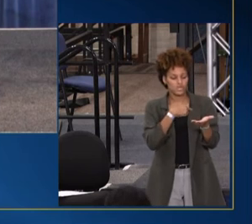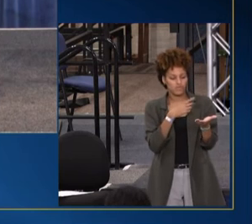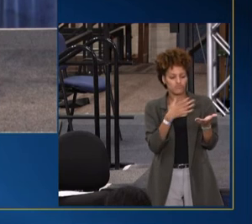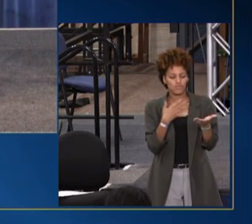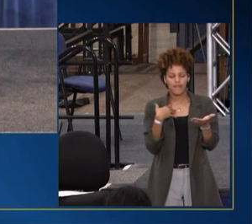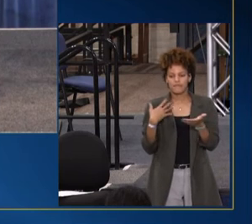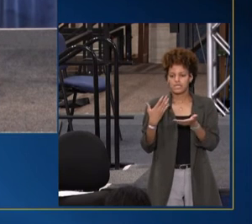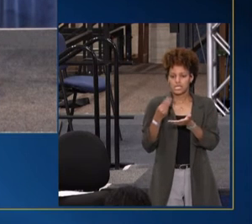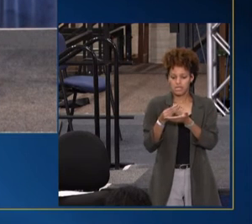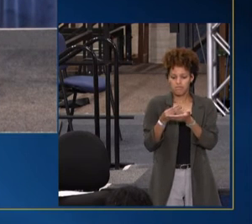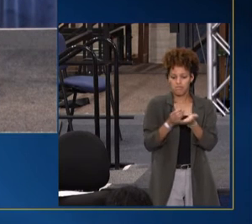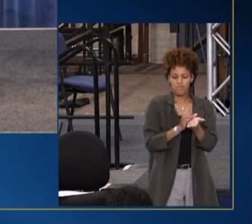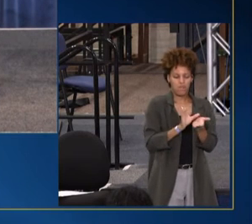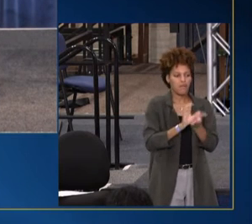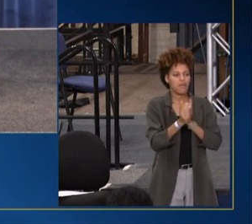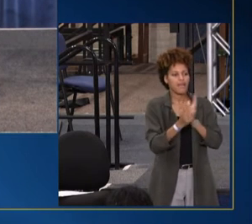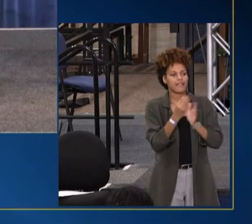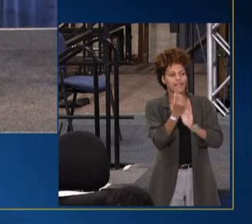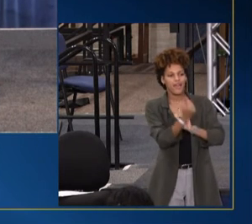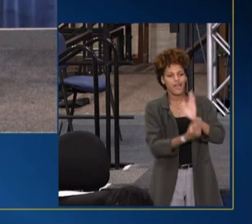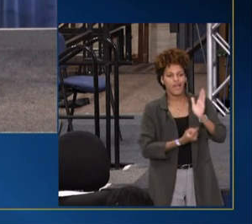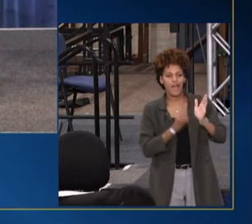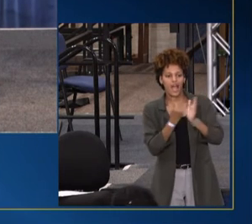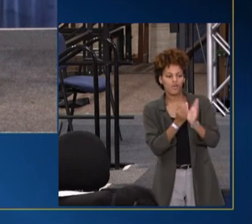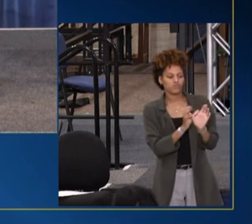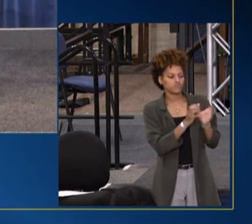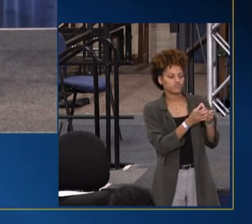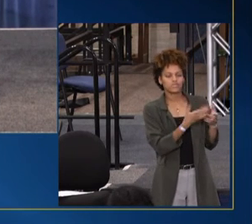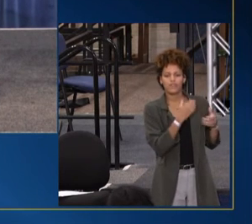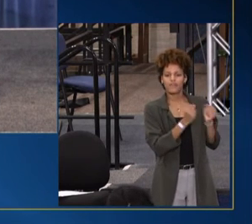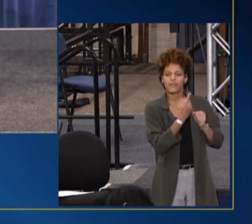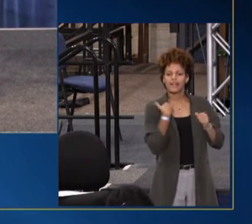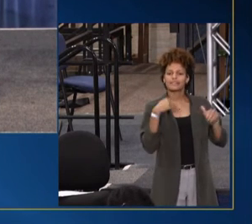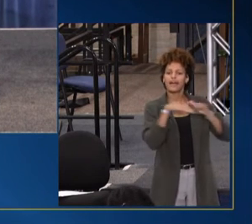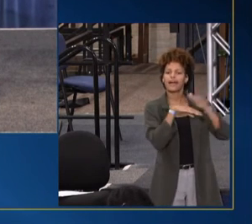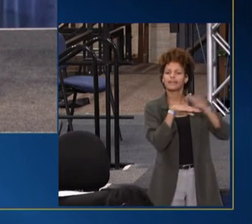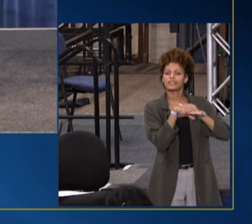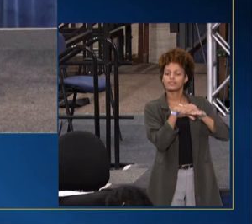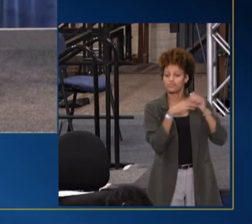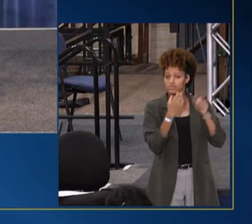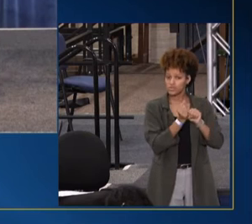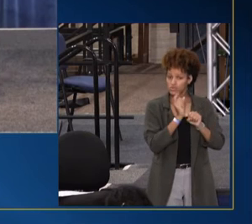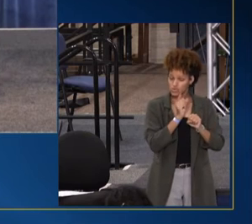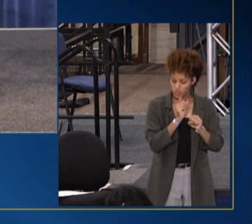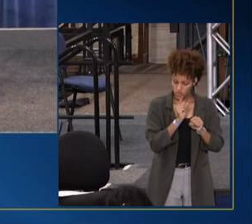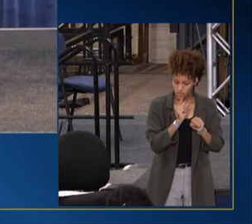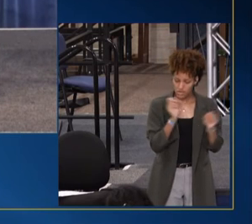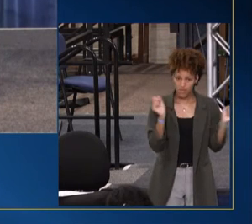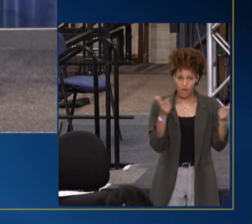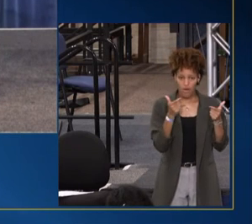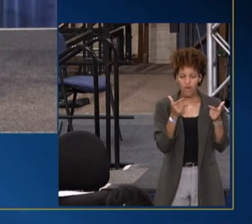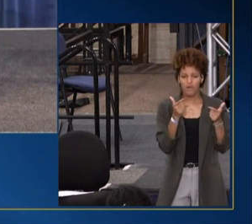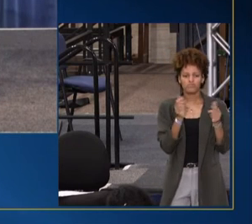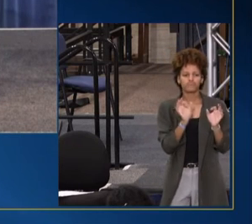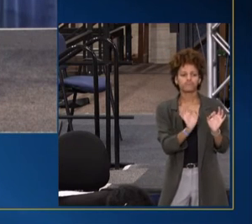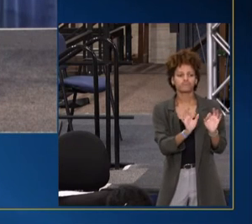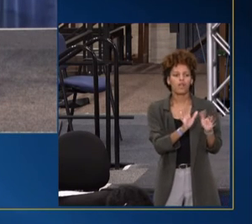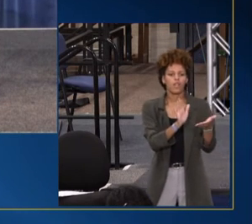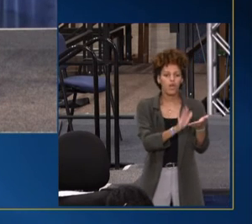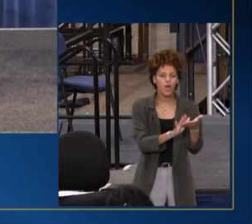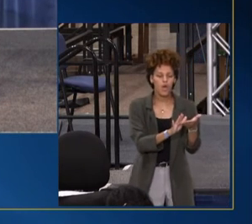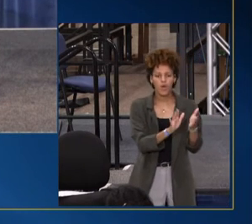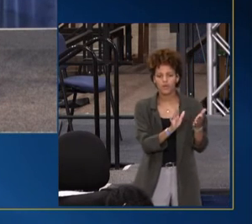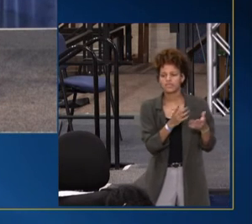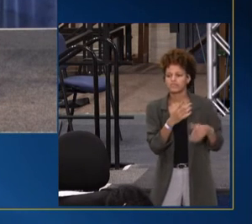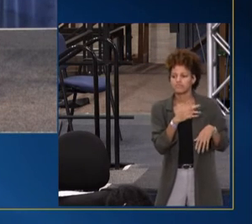aside some therapy hours so that everyone has access to them. And you know, we're going to make these very low barrier, but because we only